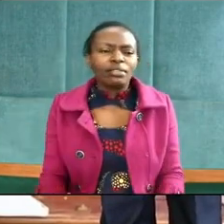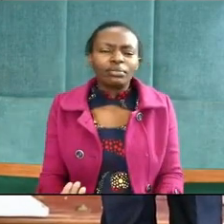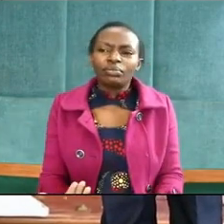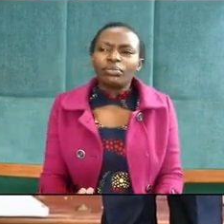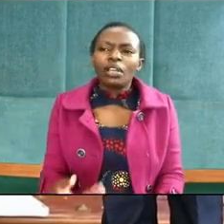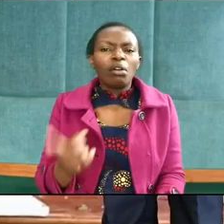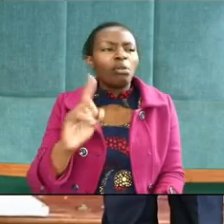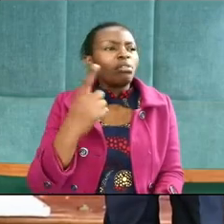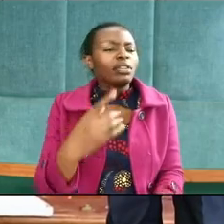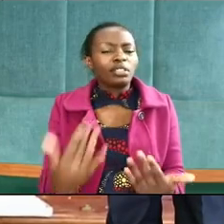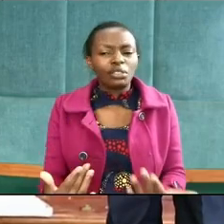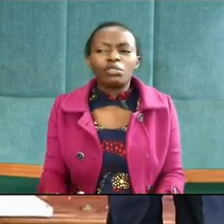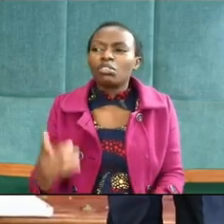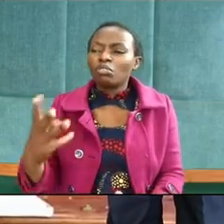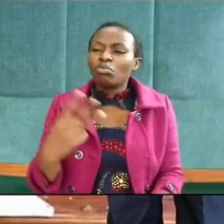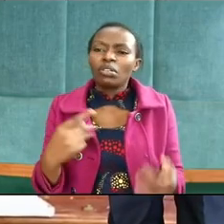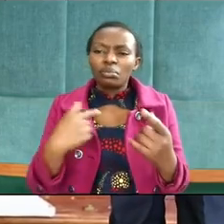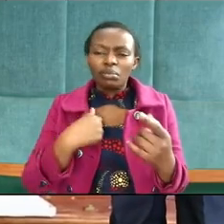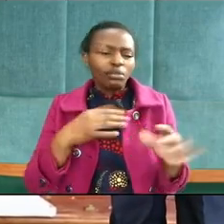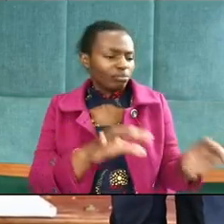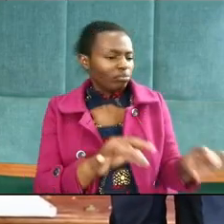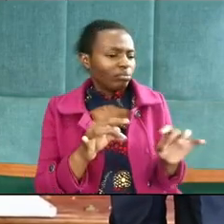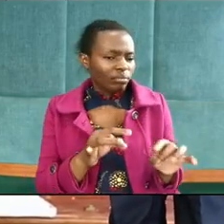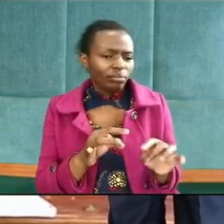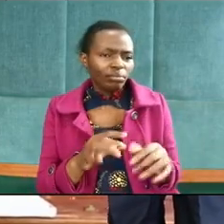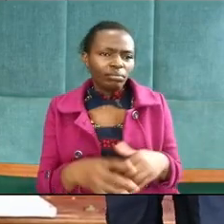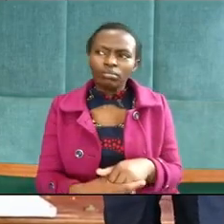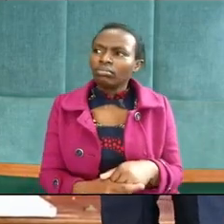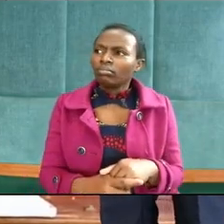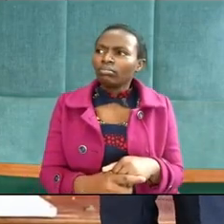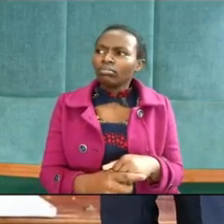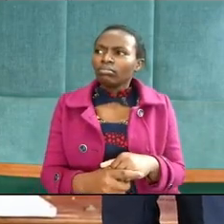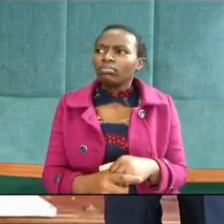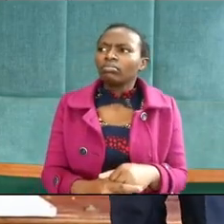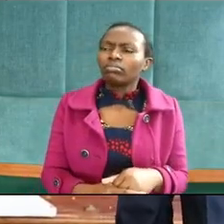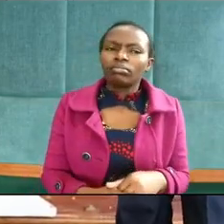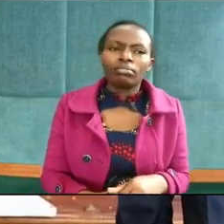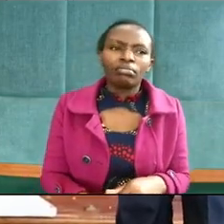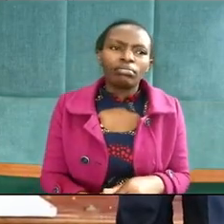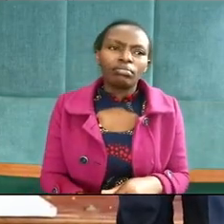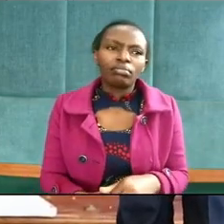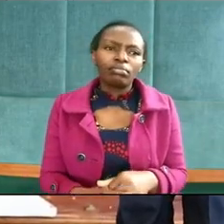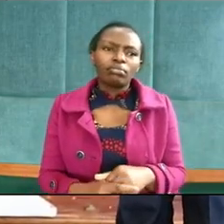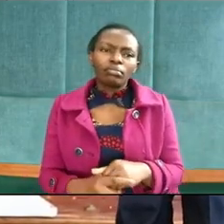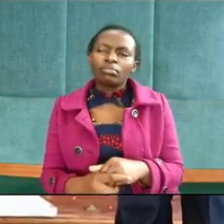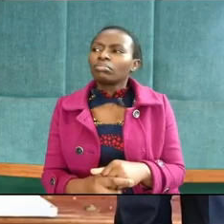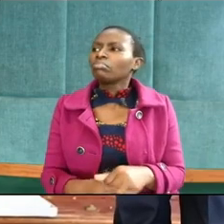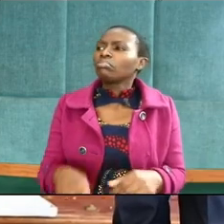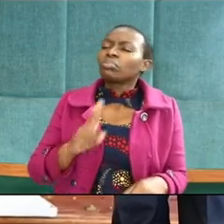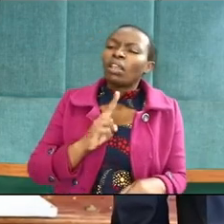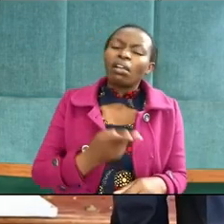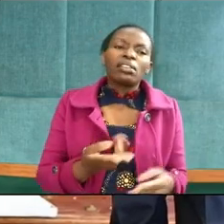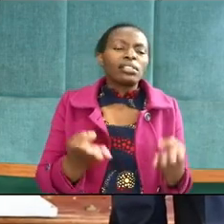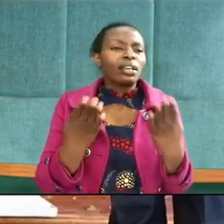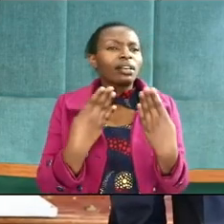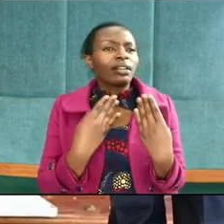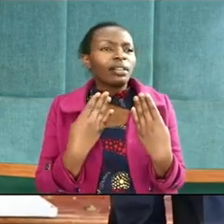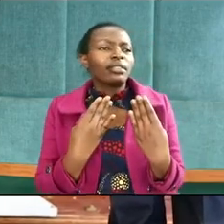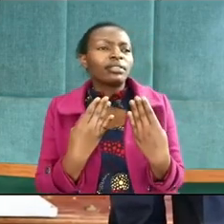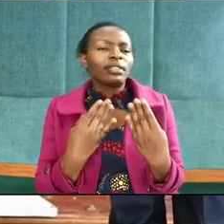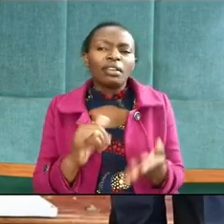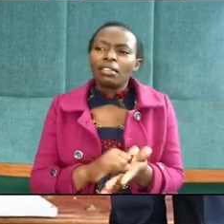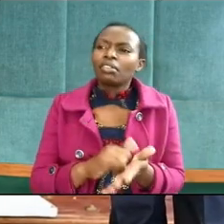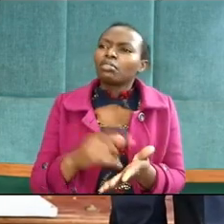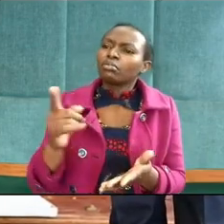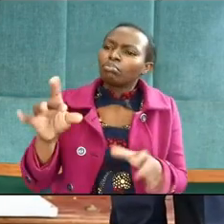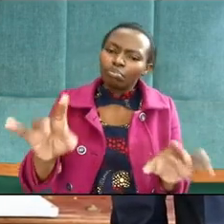picking. Why didn't you pick them yourself? Mommy, you could have called me. We agreed you're supposed to pick them today. Now, why don't you go and pick